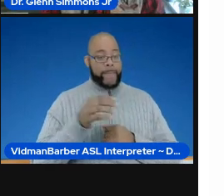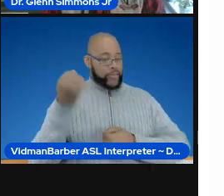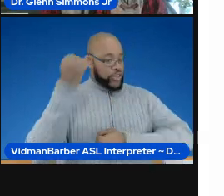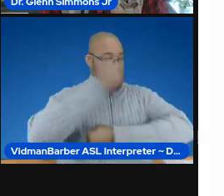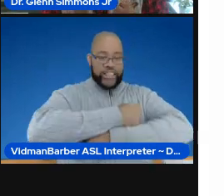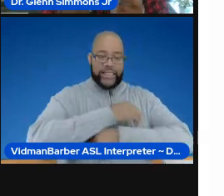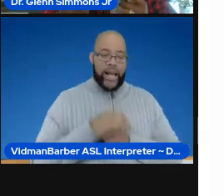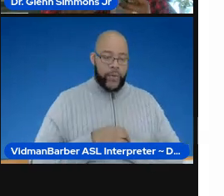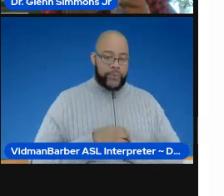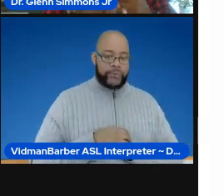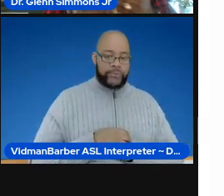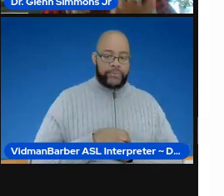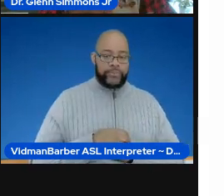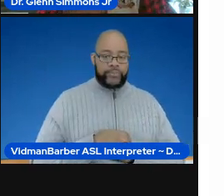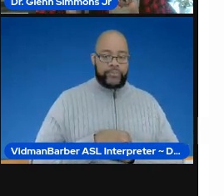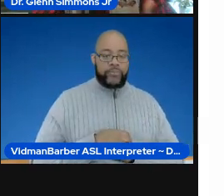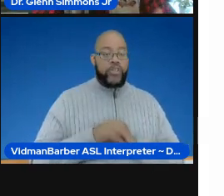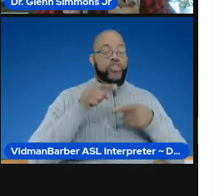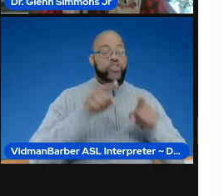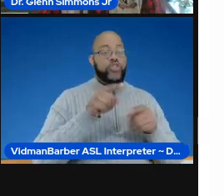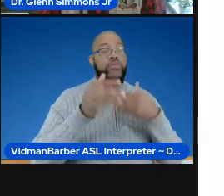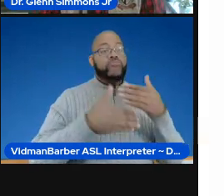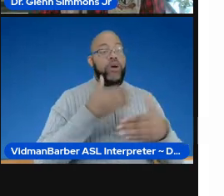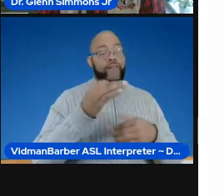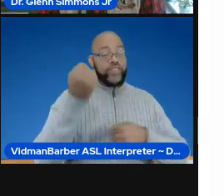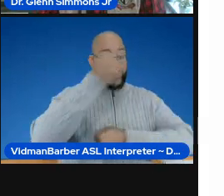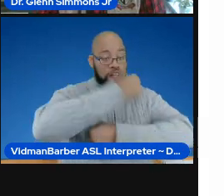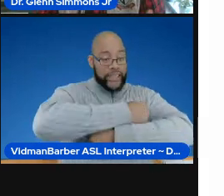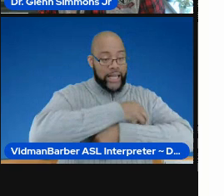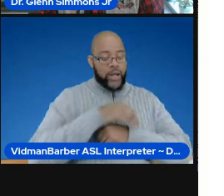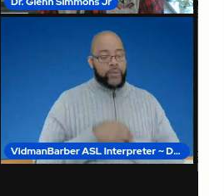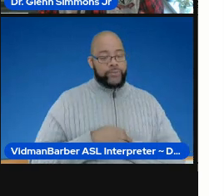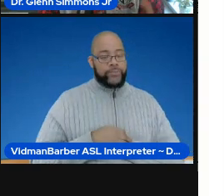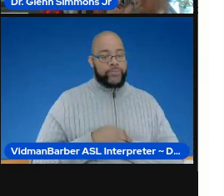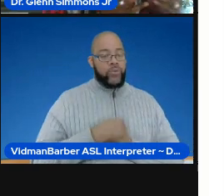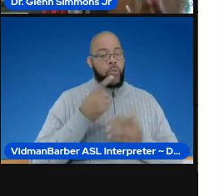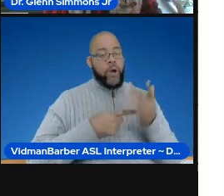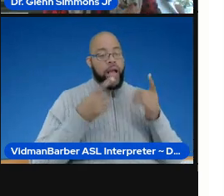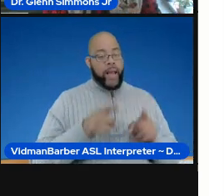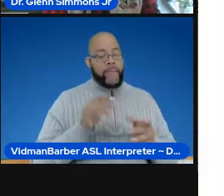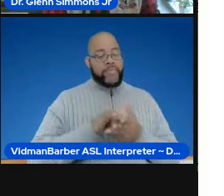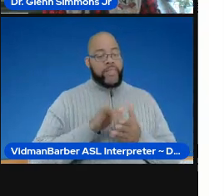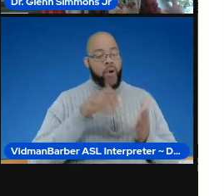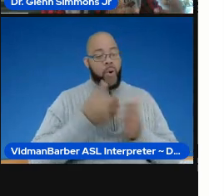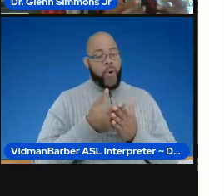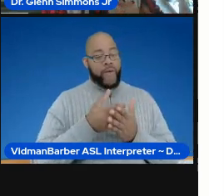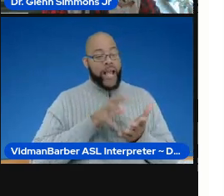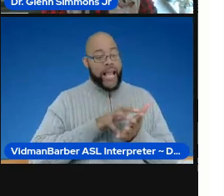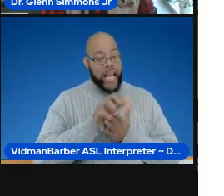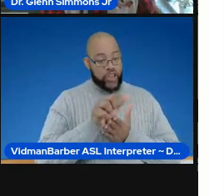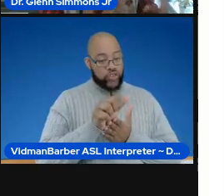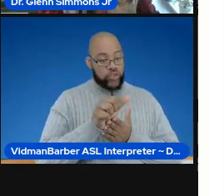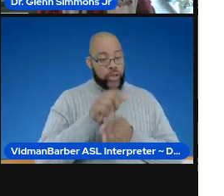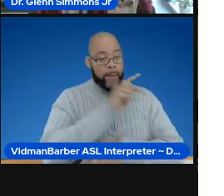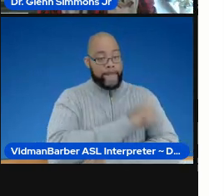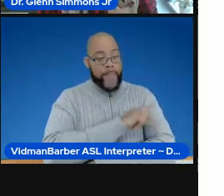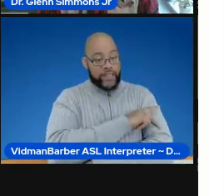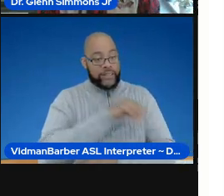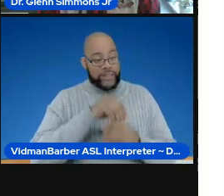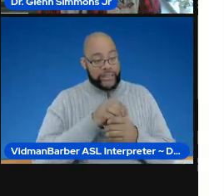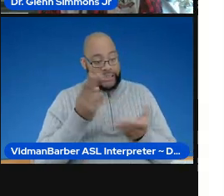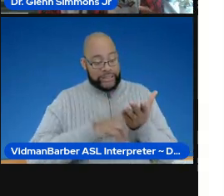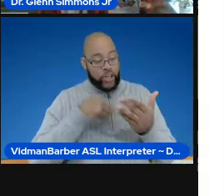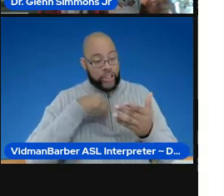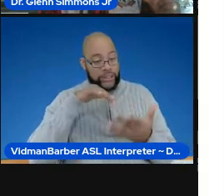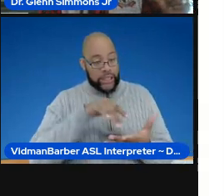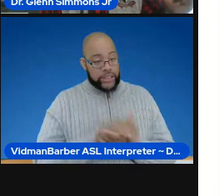down. And during the process of shutting down, what happened was that all of our cancer patients that were enrolled in our